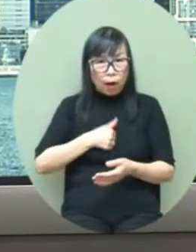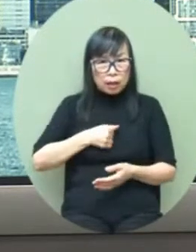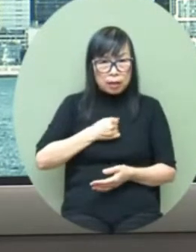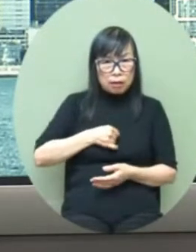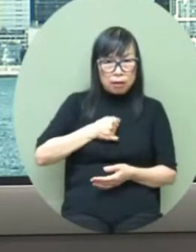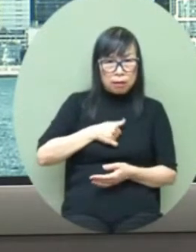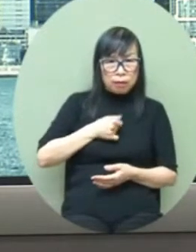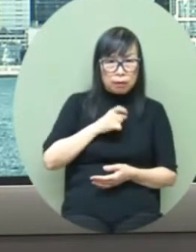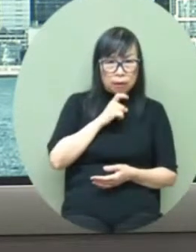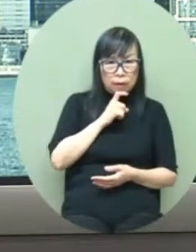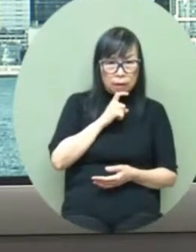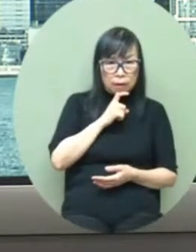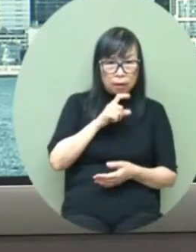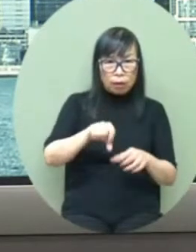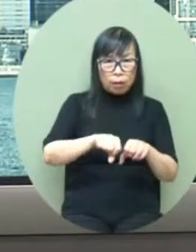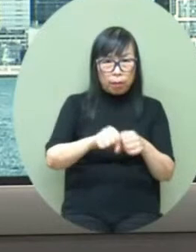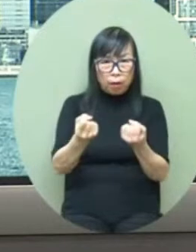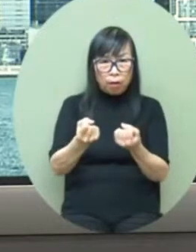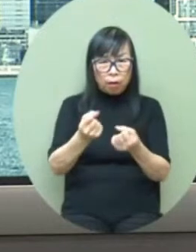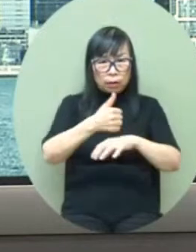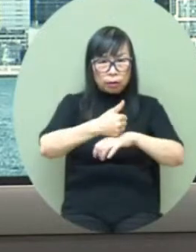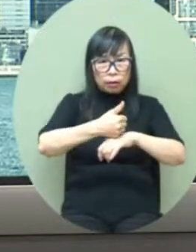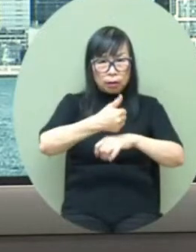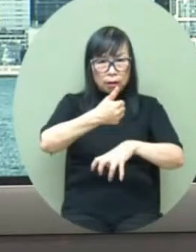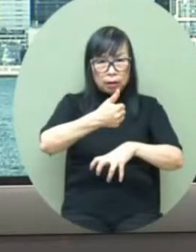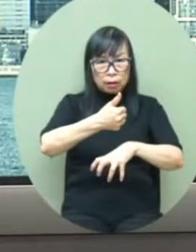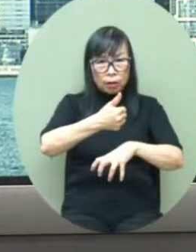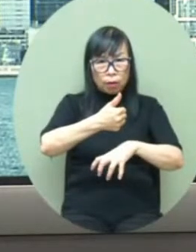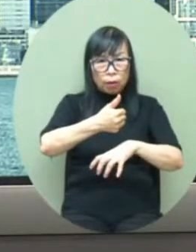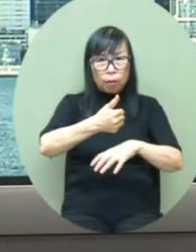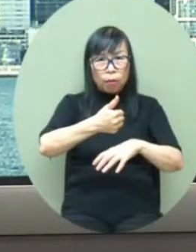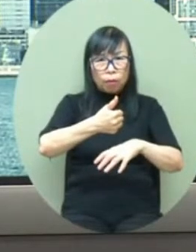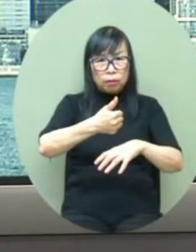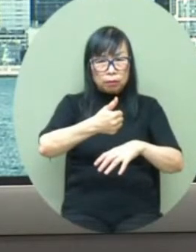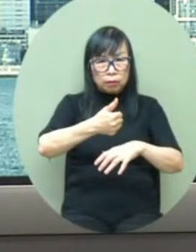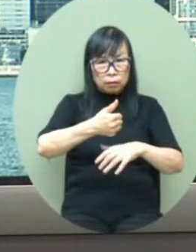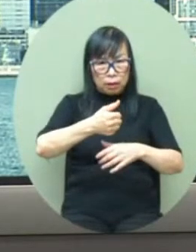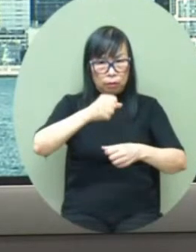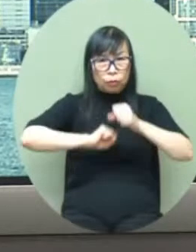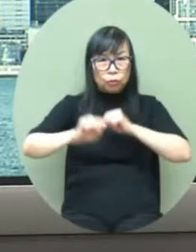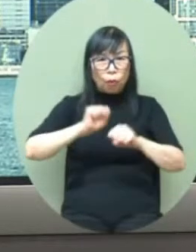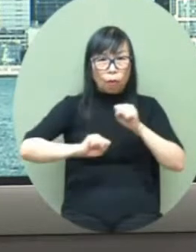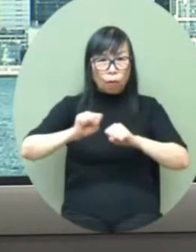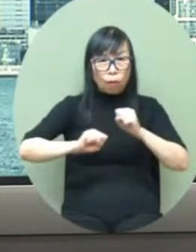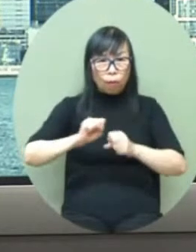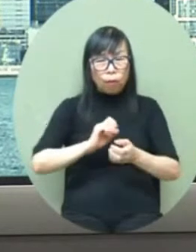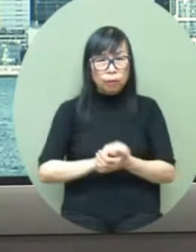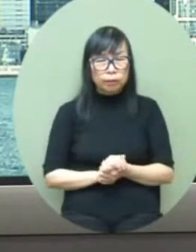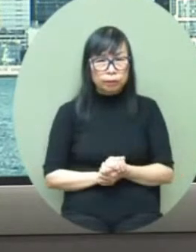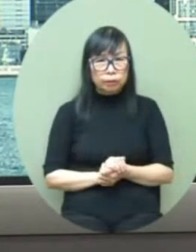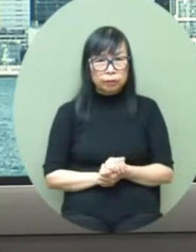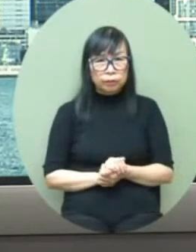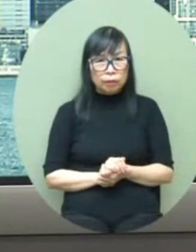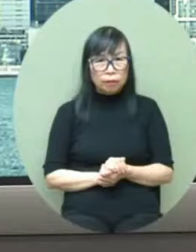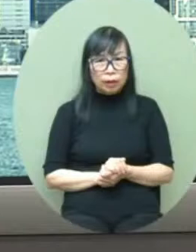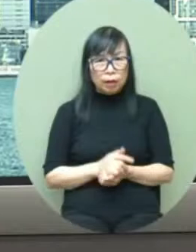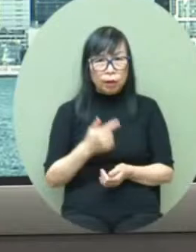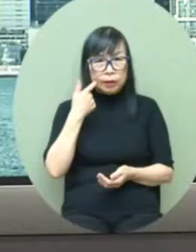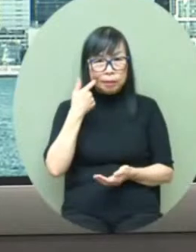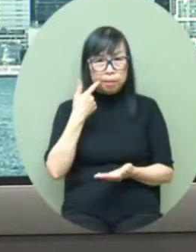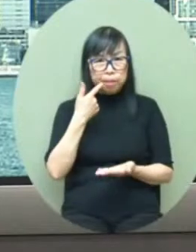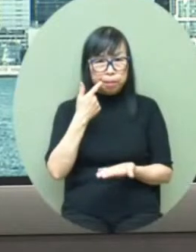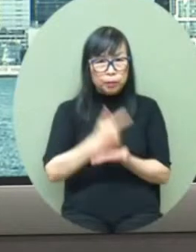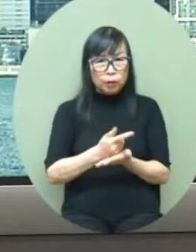requests. If someone hasn't even registered but asked to cancel the registration, I think it is